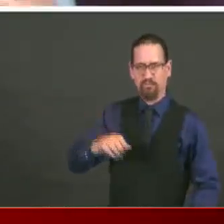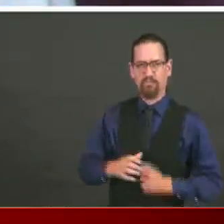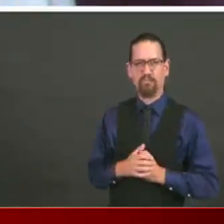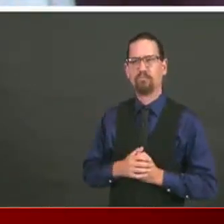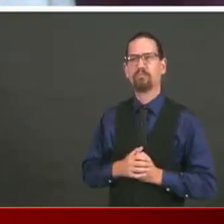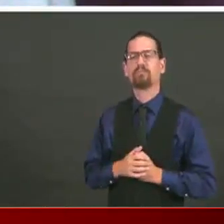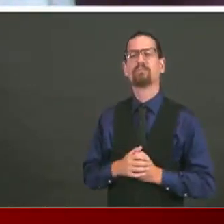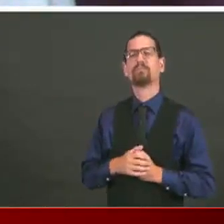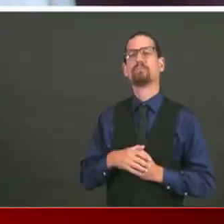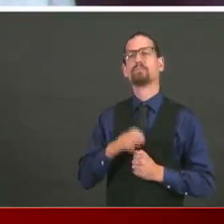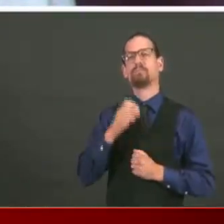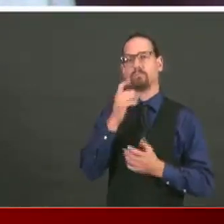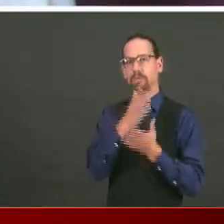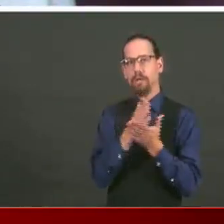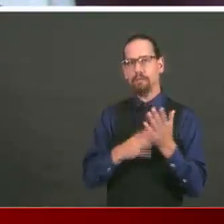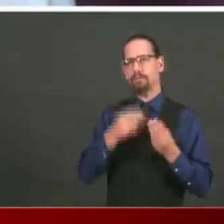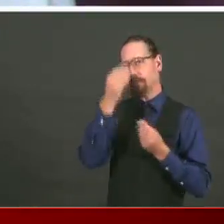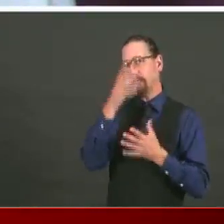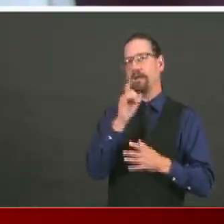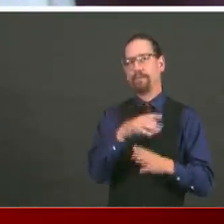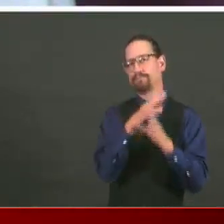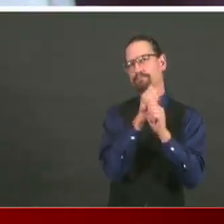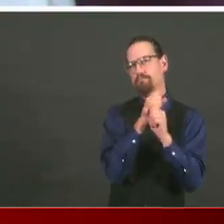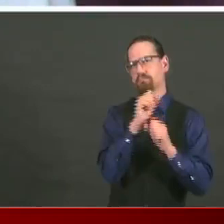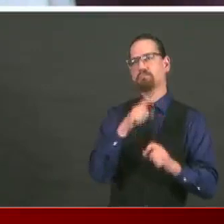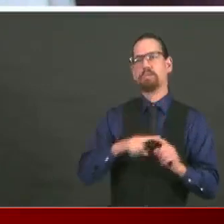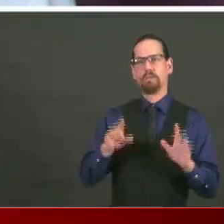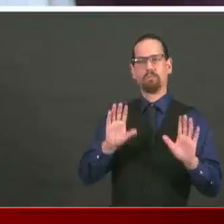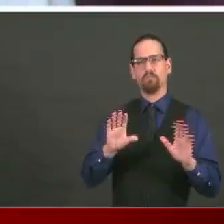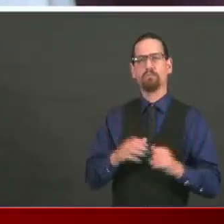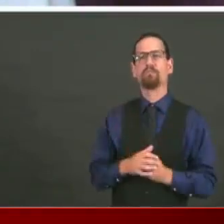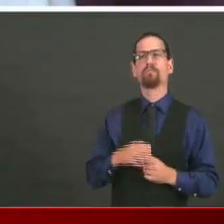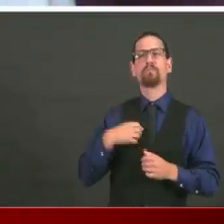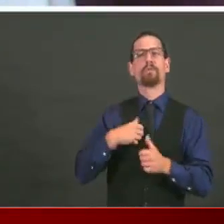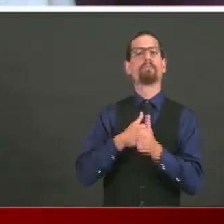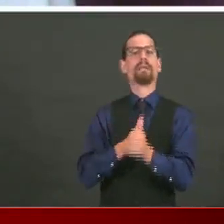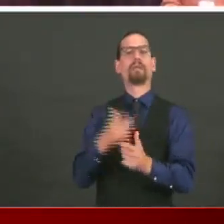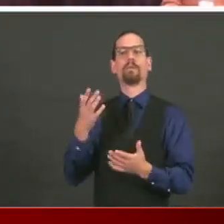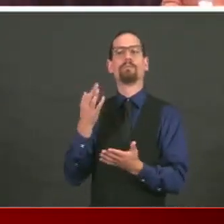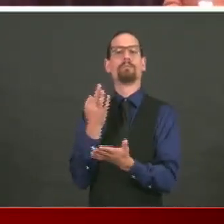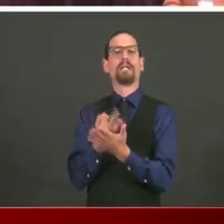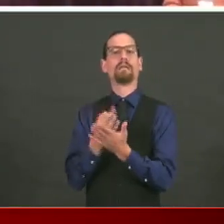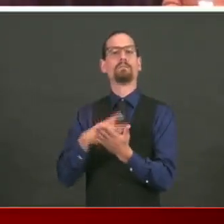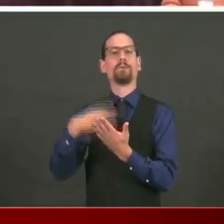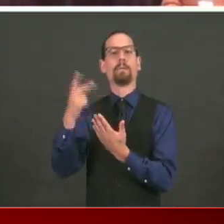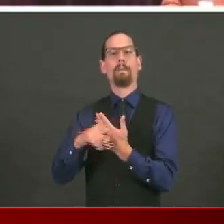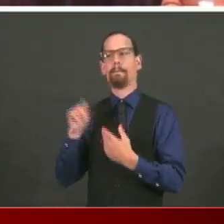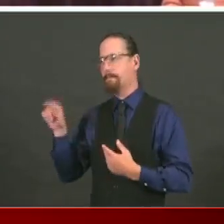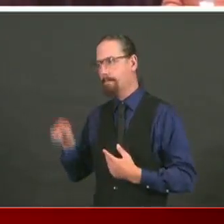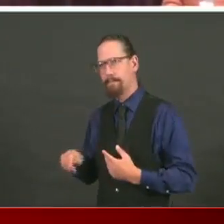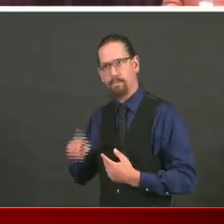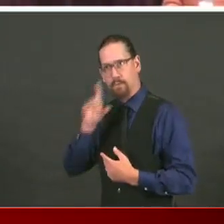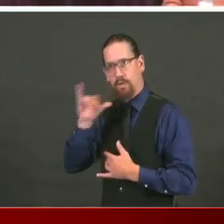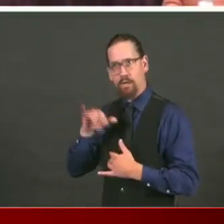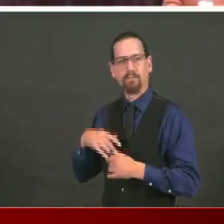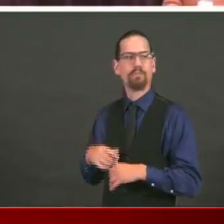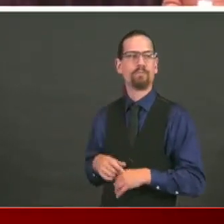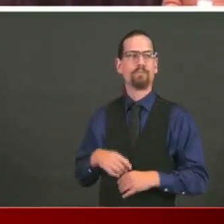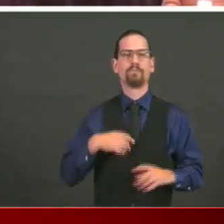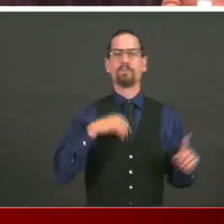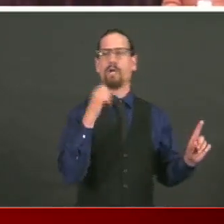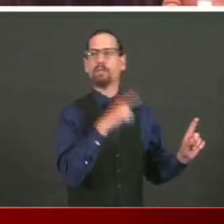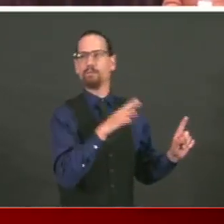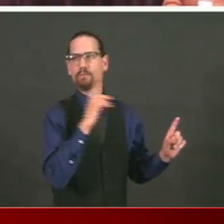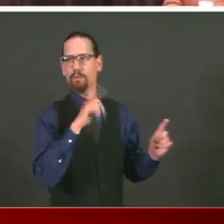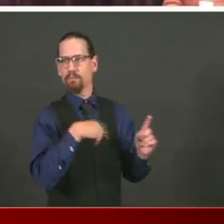given thought to that, and there's precedent from other grant and finance programs that the state has administered. When you mention working with black businesses, are